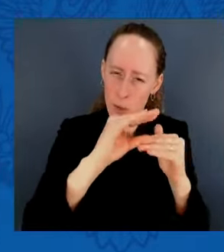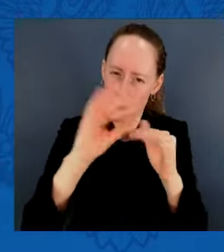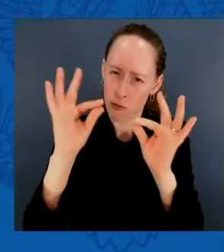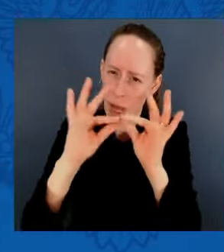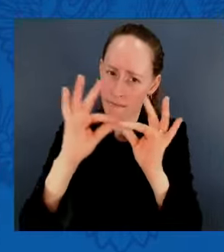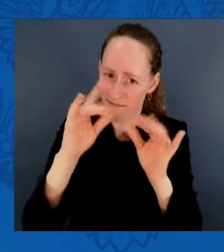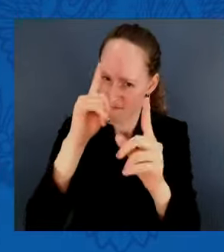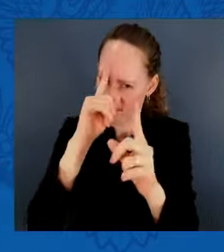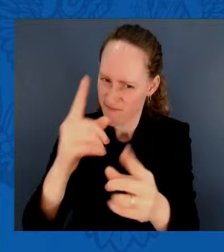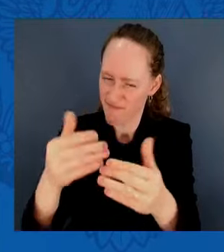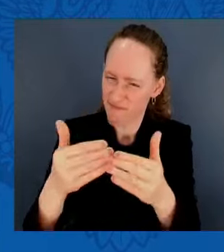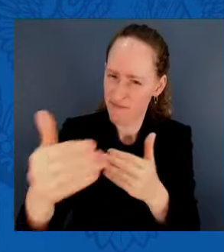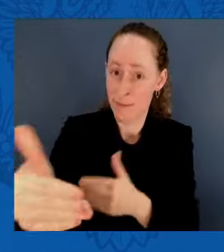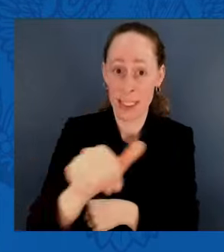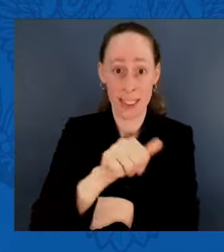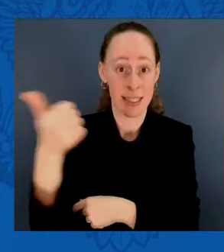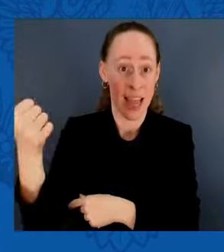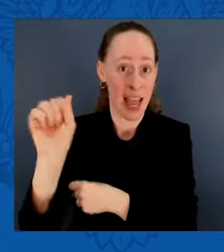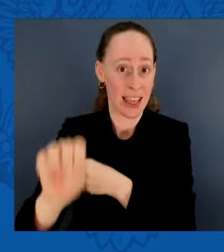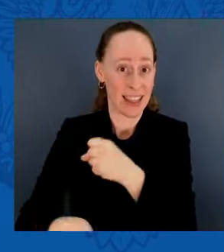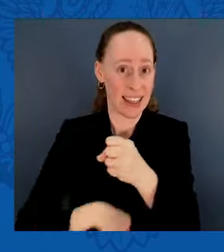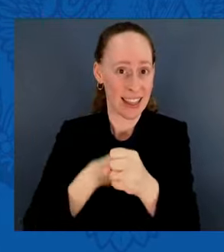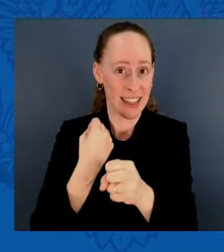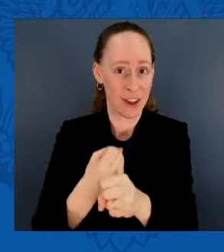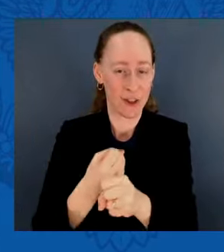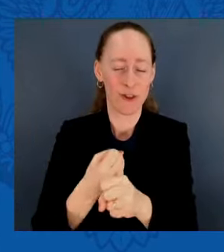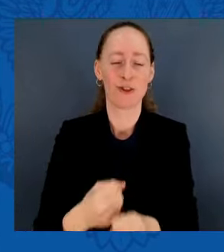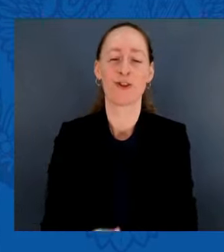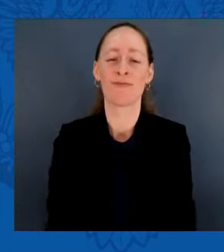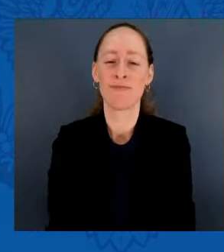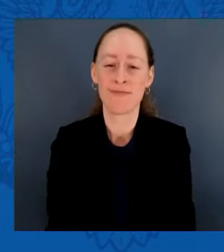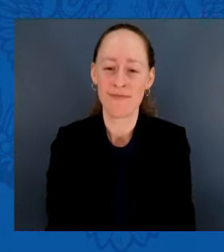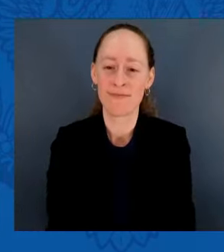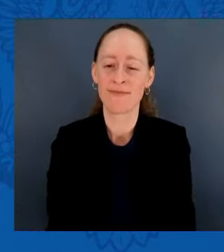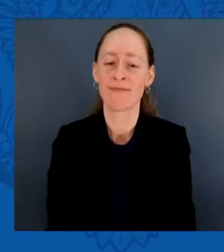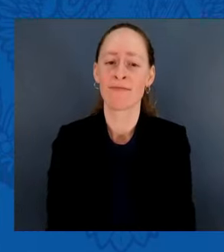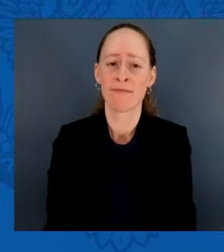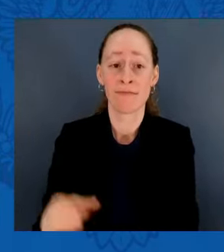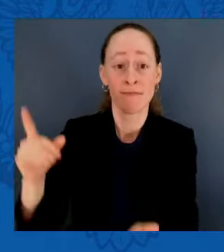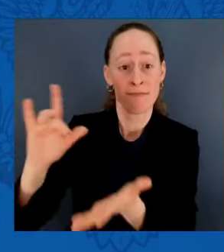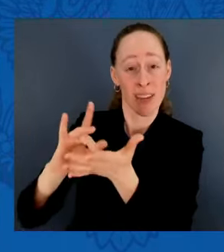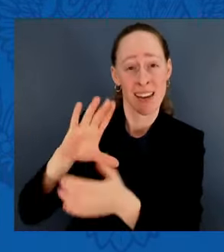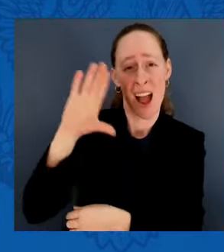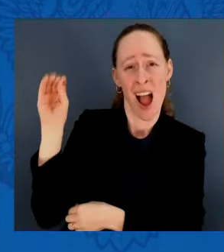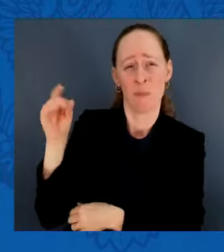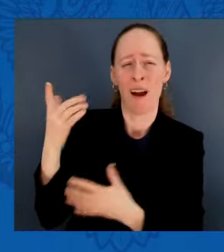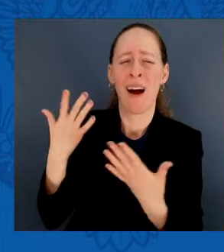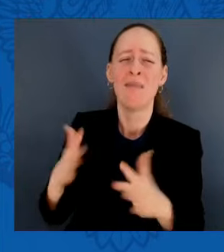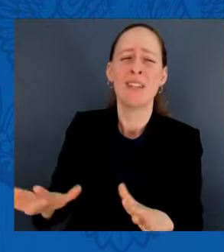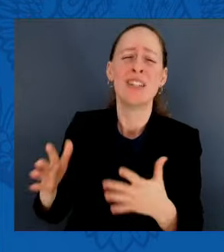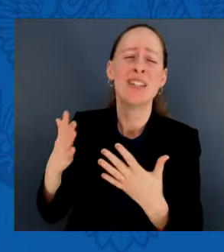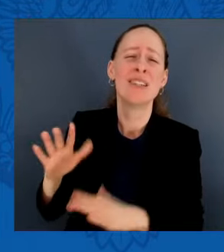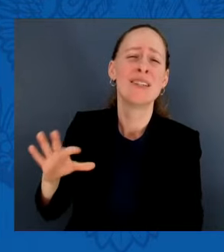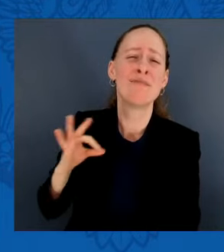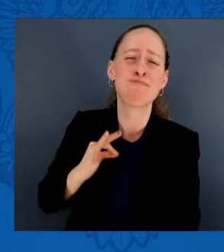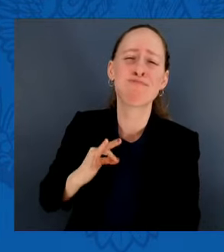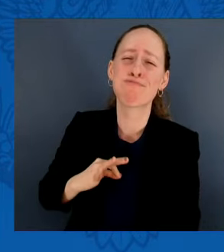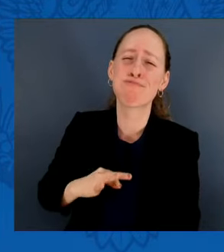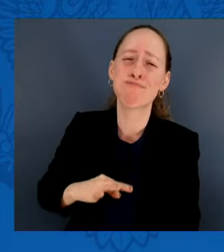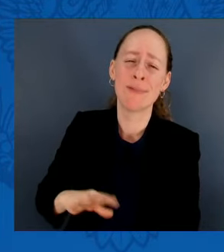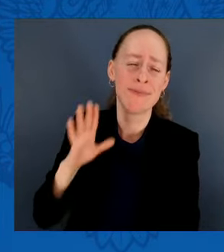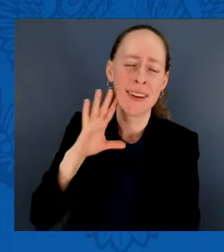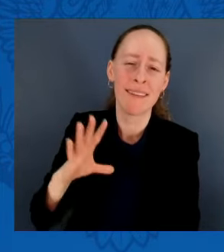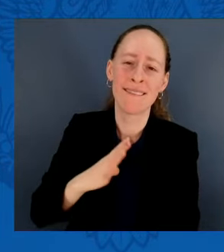And they'll still be extremely profitable. They'll not only save lives, it will save taxpayers another